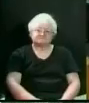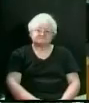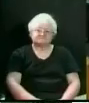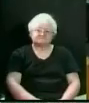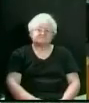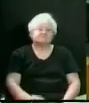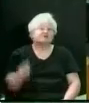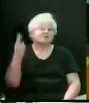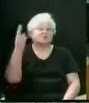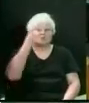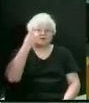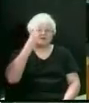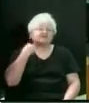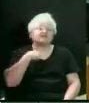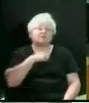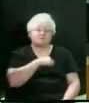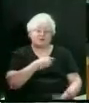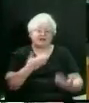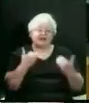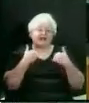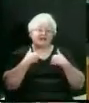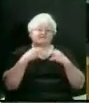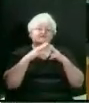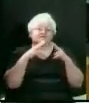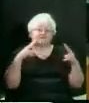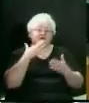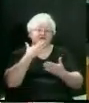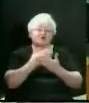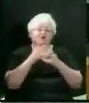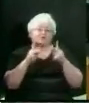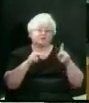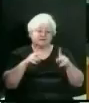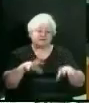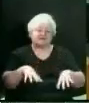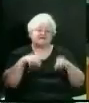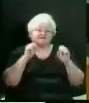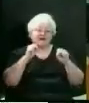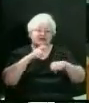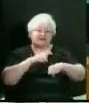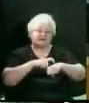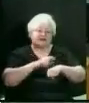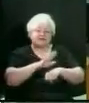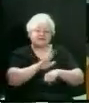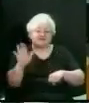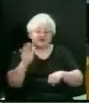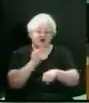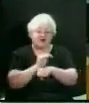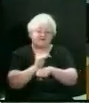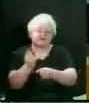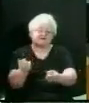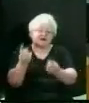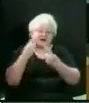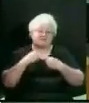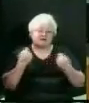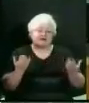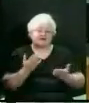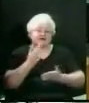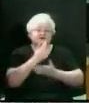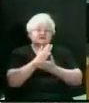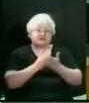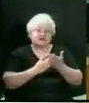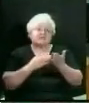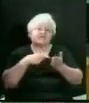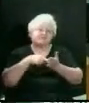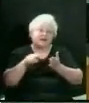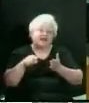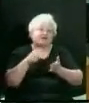the reason is that we've had some very good people that have taken time out on their evening, that have come down here. Some of them have paid to park